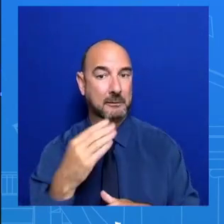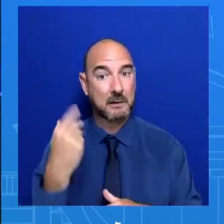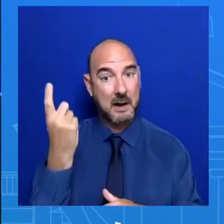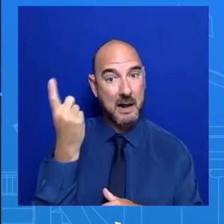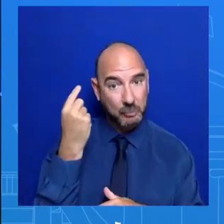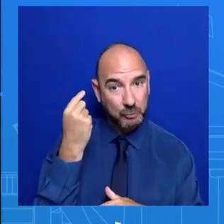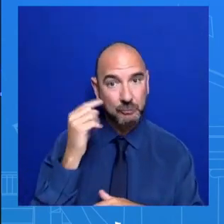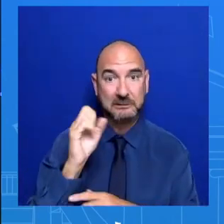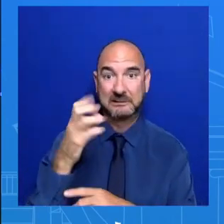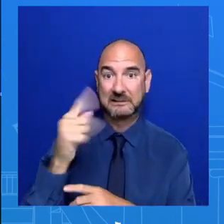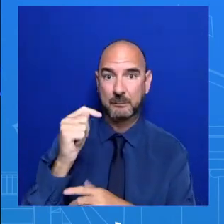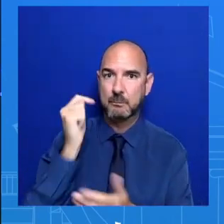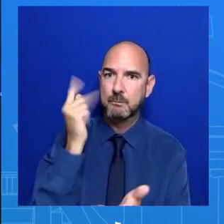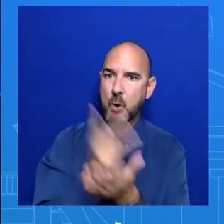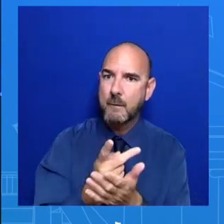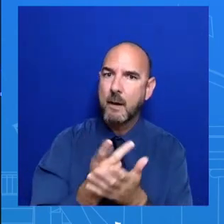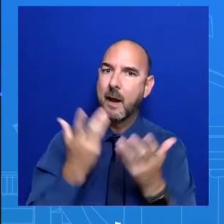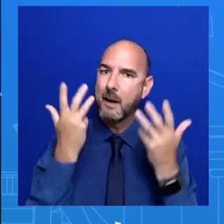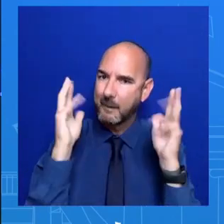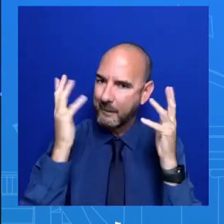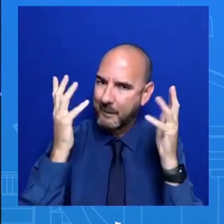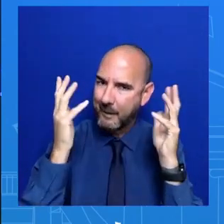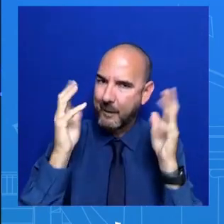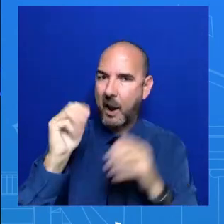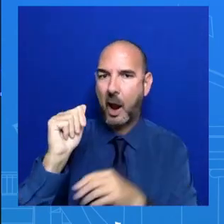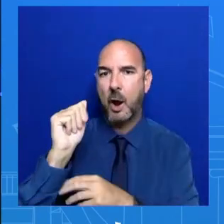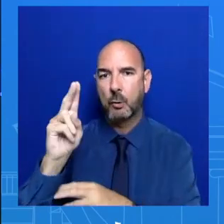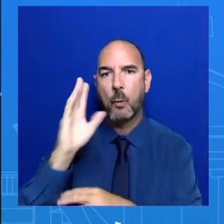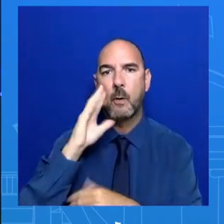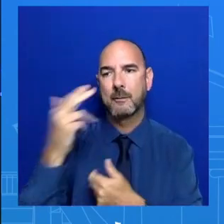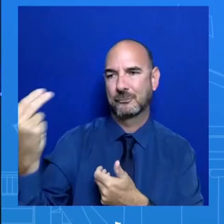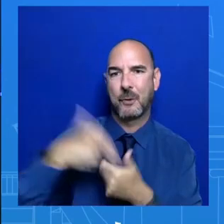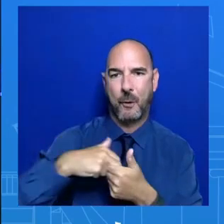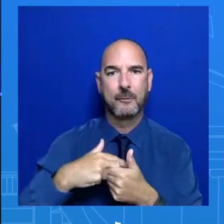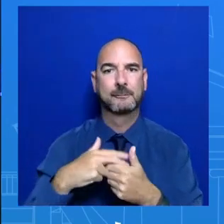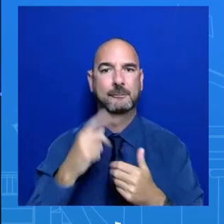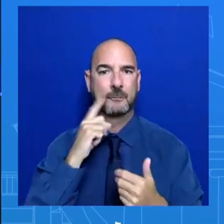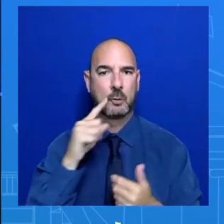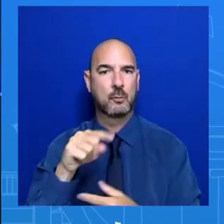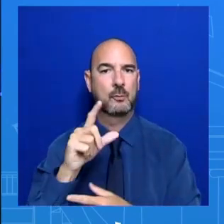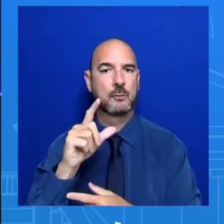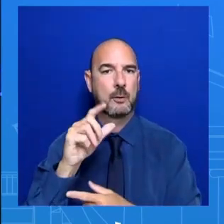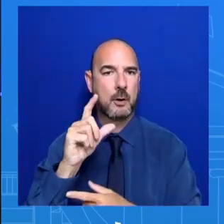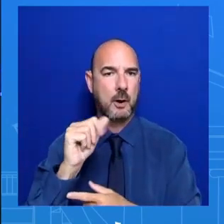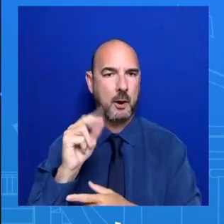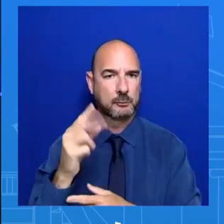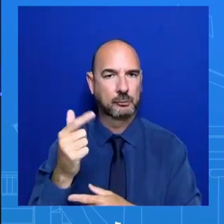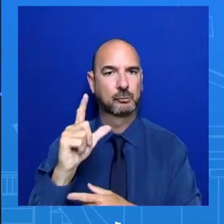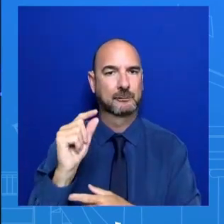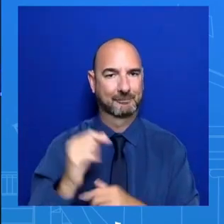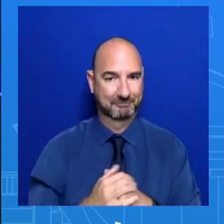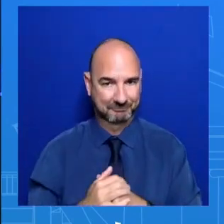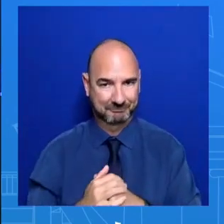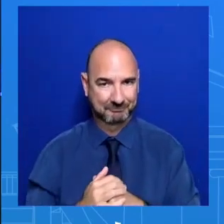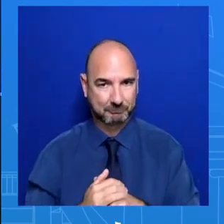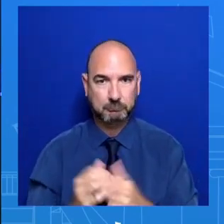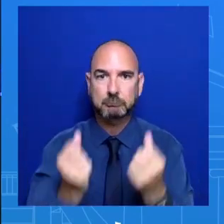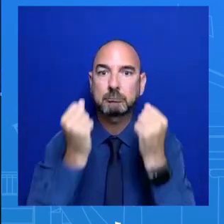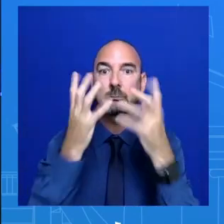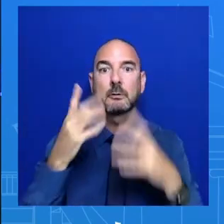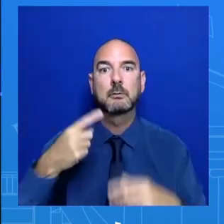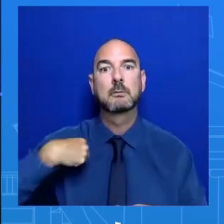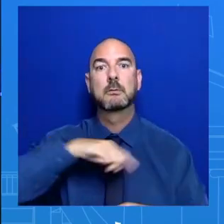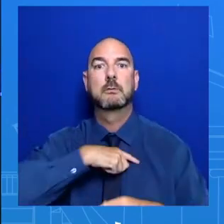a permanent member. We've also had a historic number of senior U.S. government leaders travel to the continent. Since